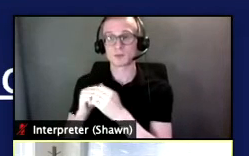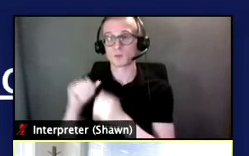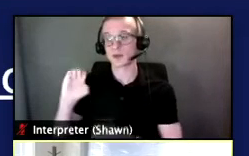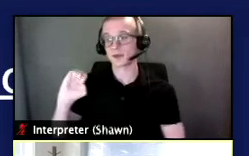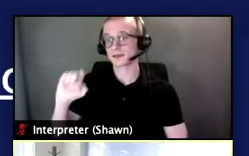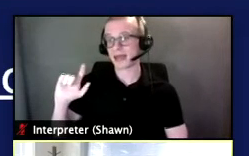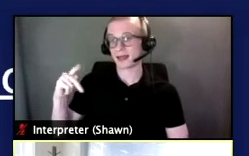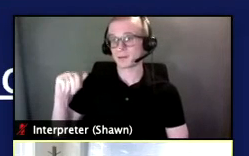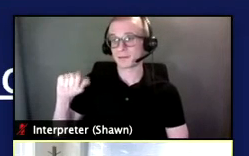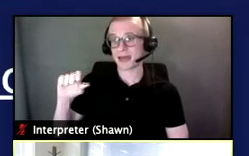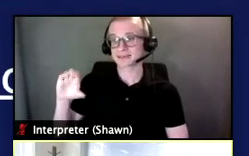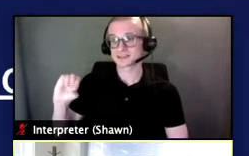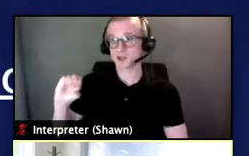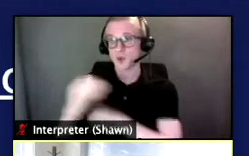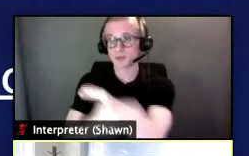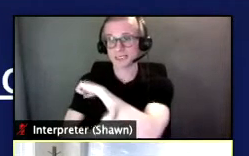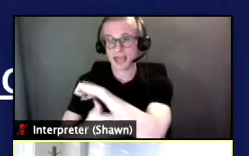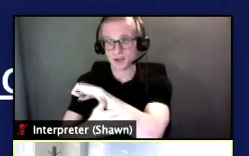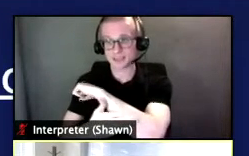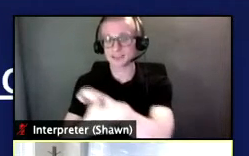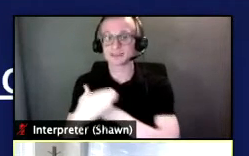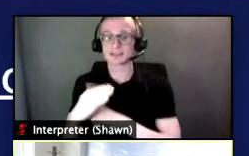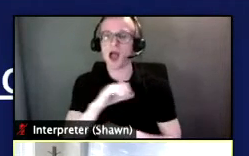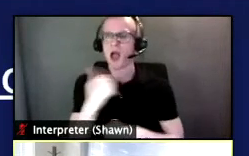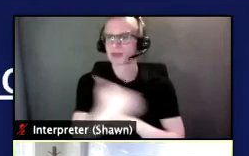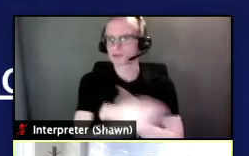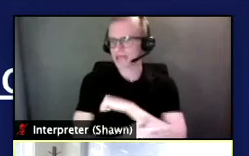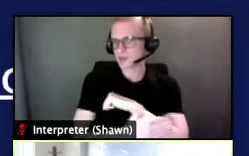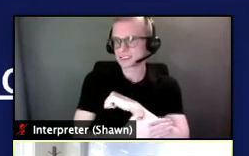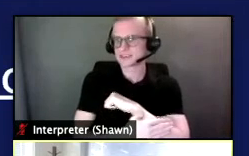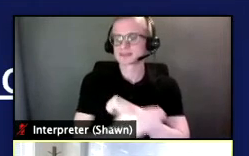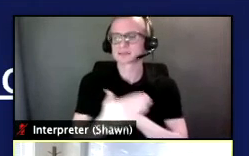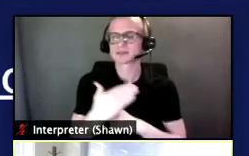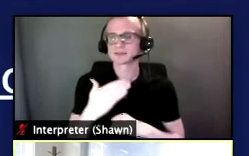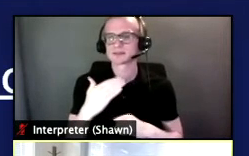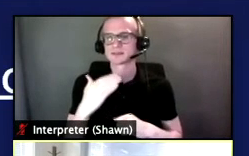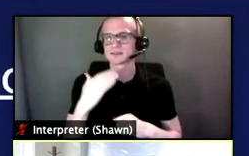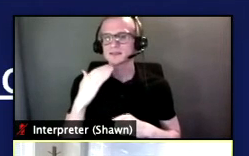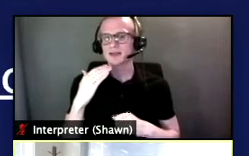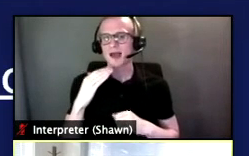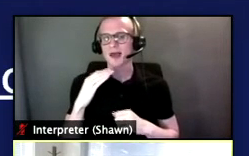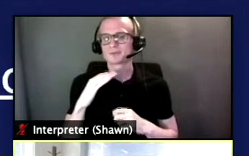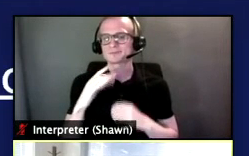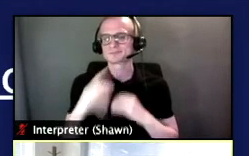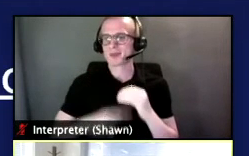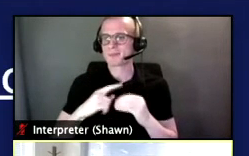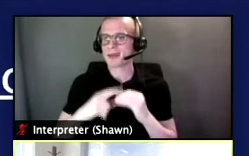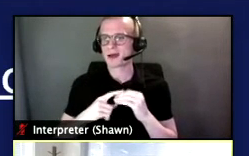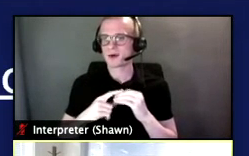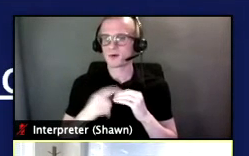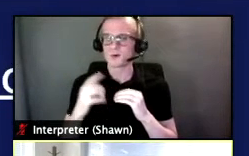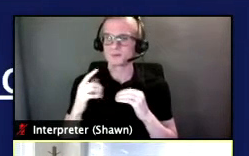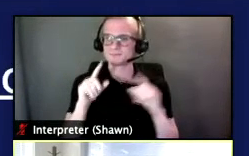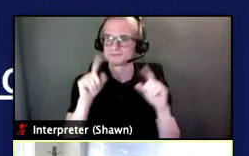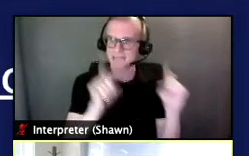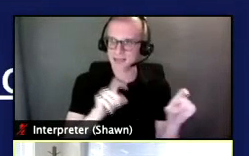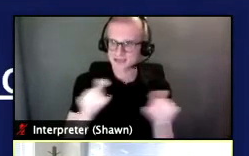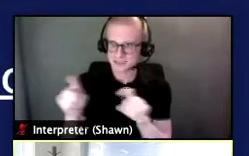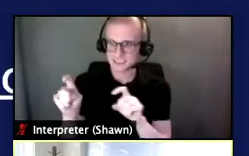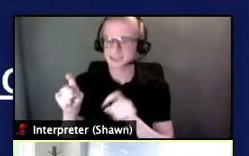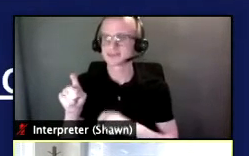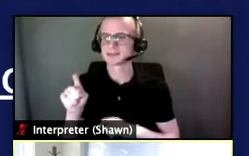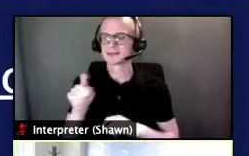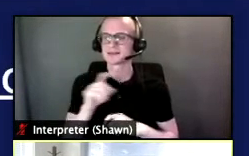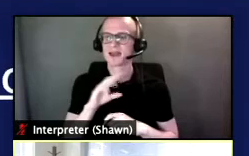other, other counties as far as, testing and